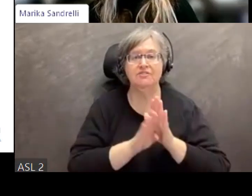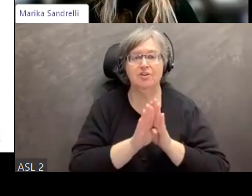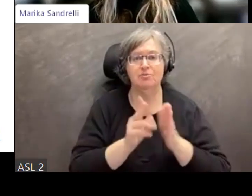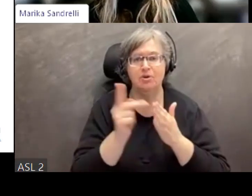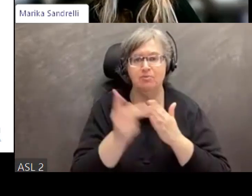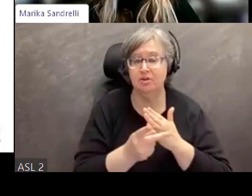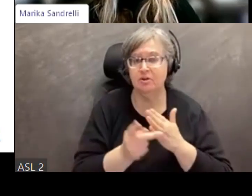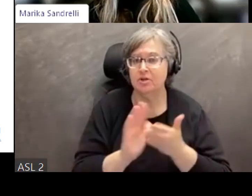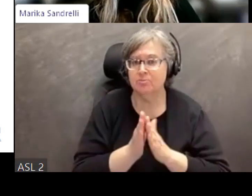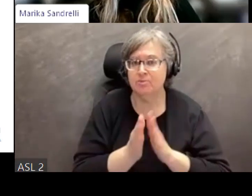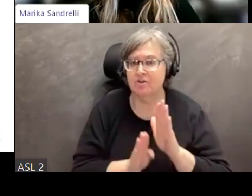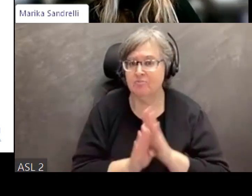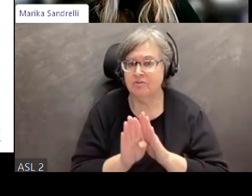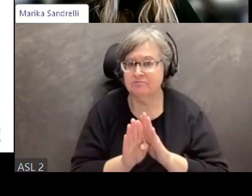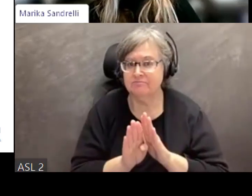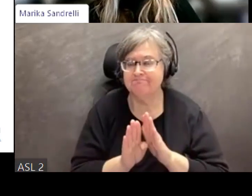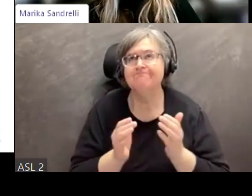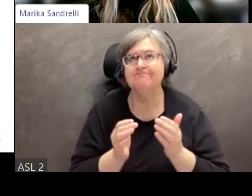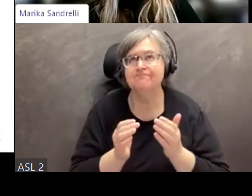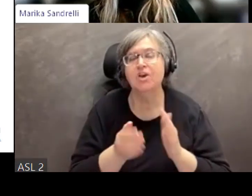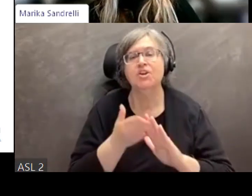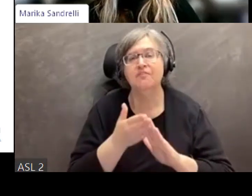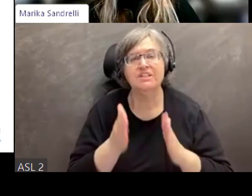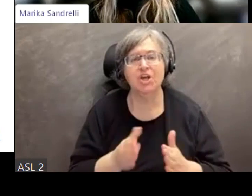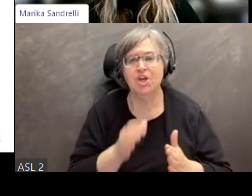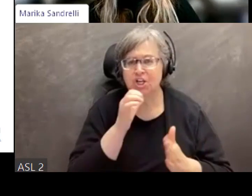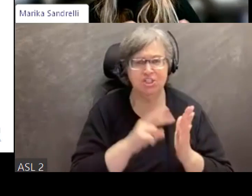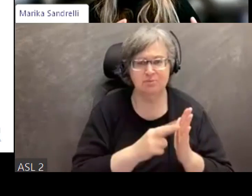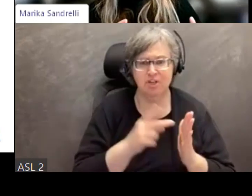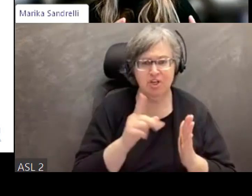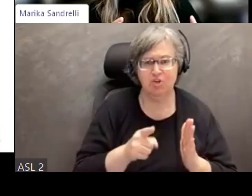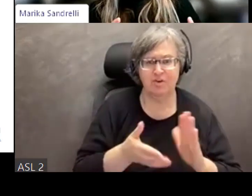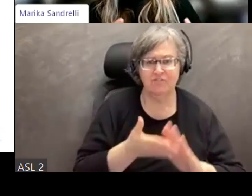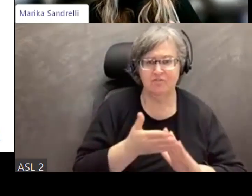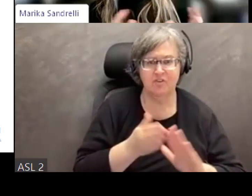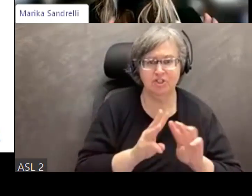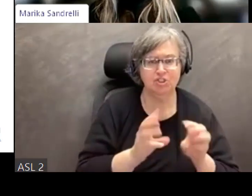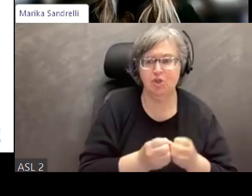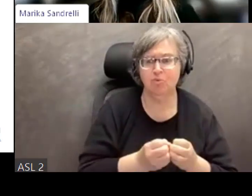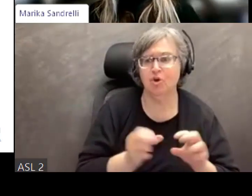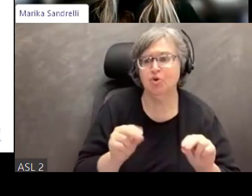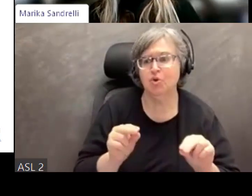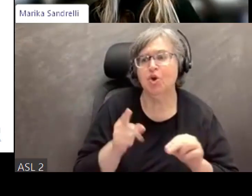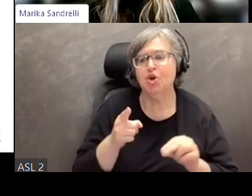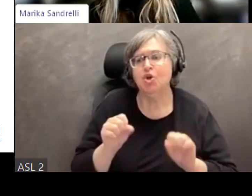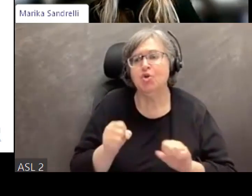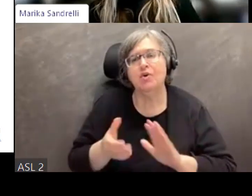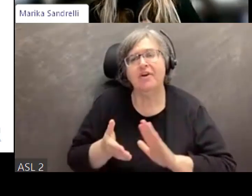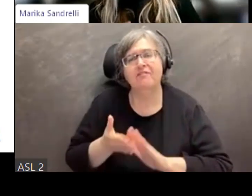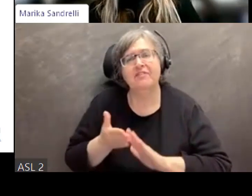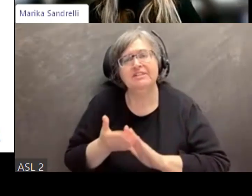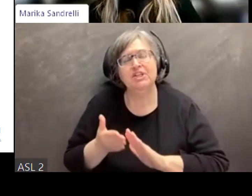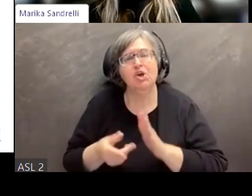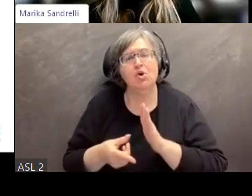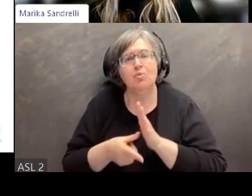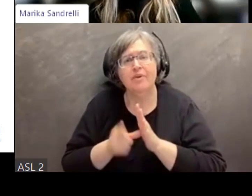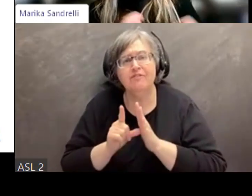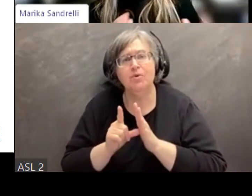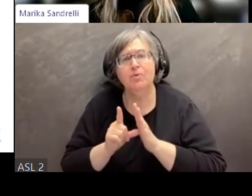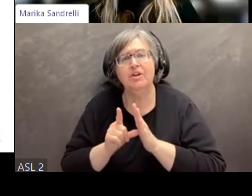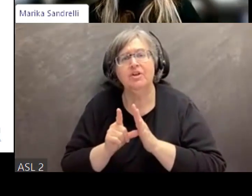development program. So to be a facilitator, it doesn't mean that you have to facilitate workshops. You can